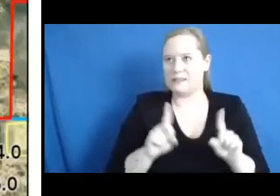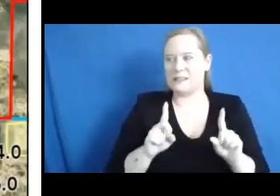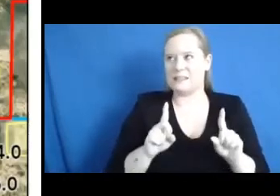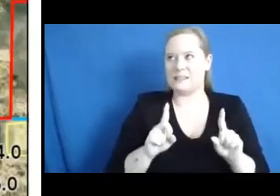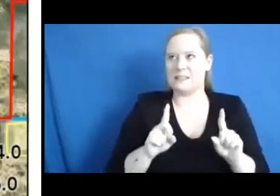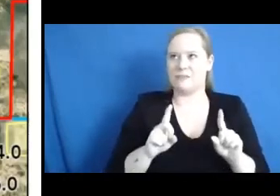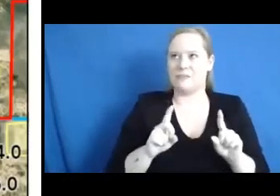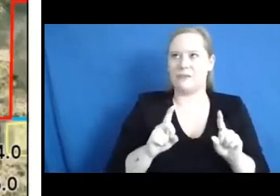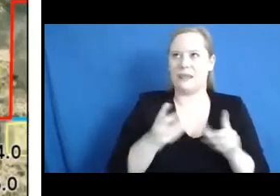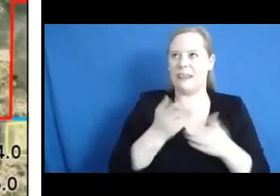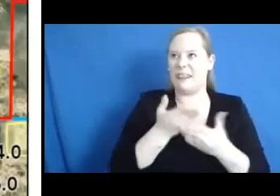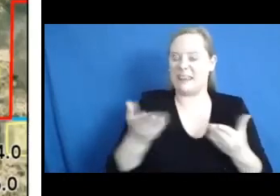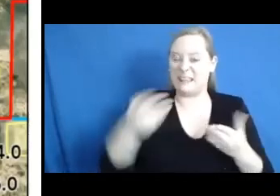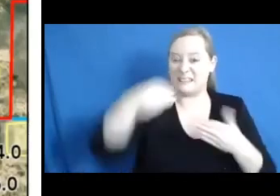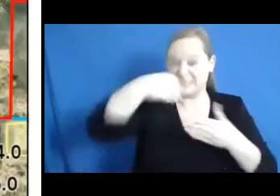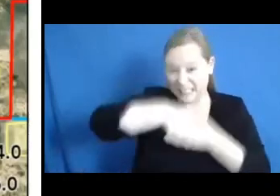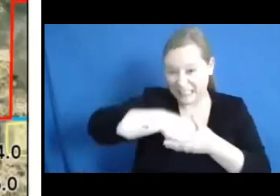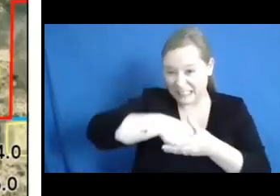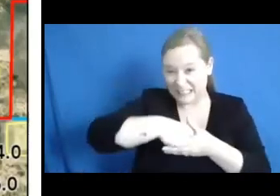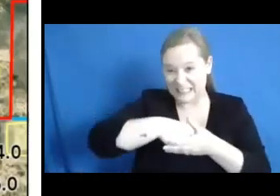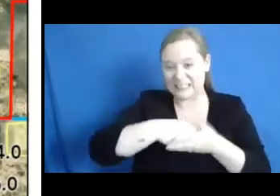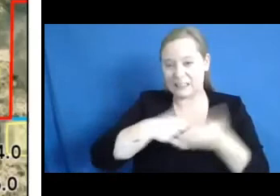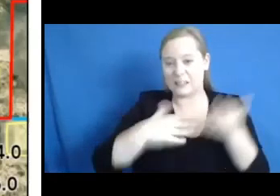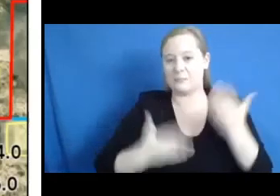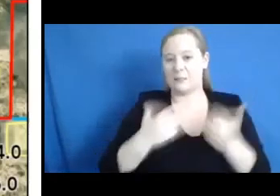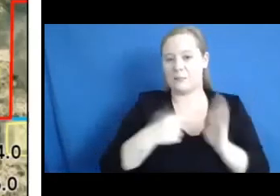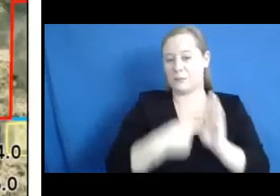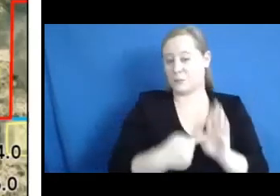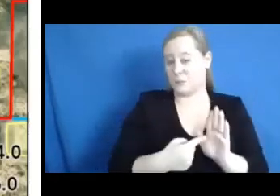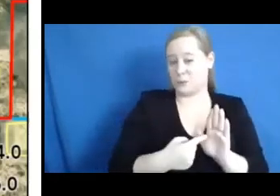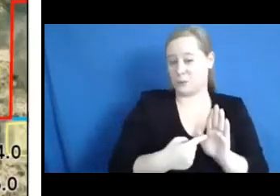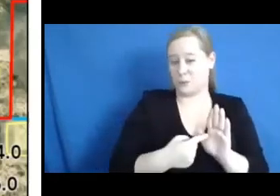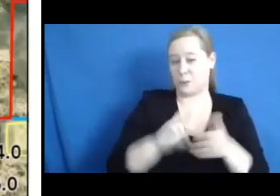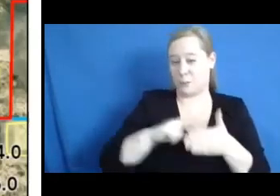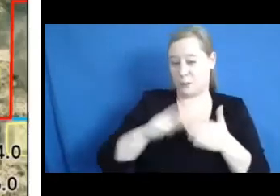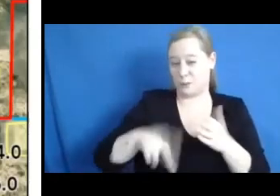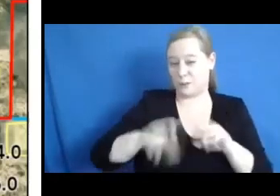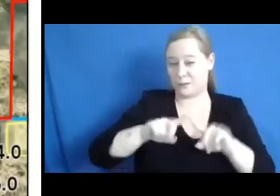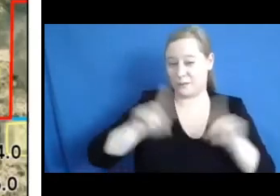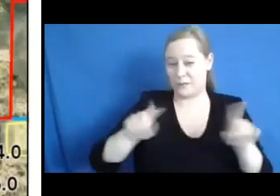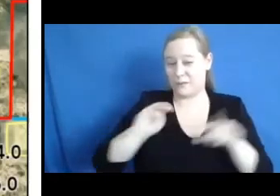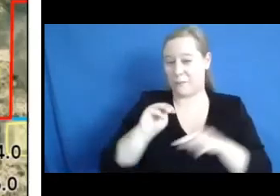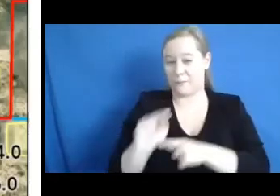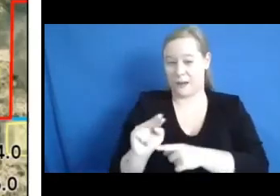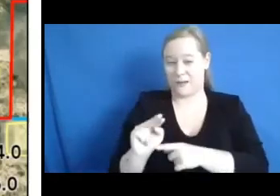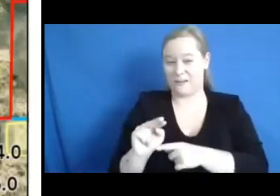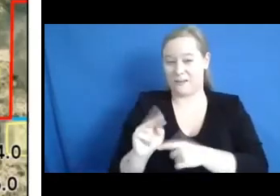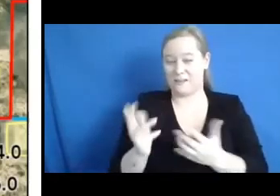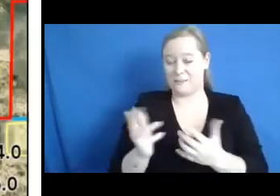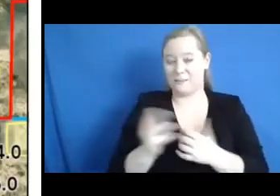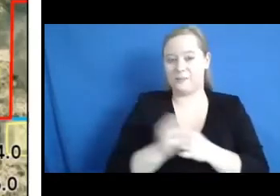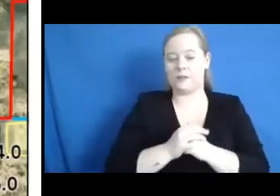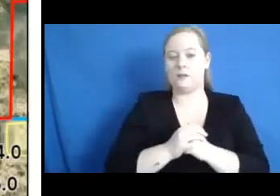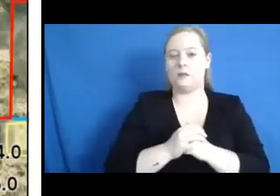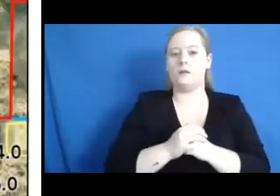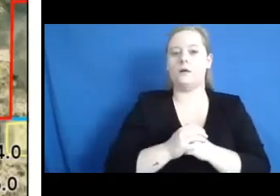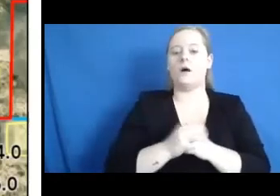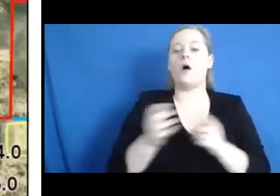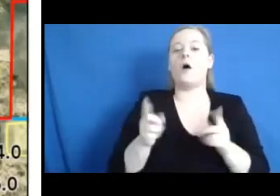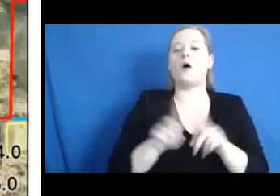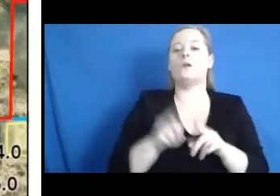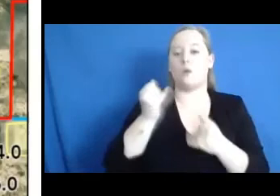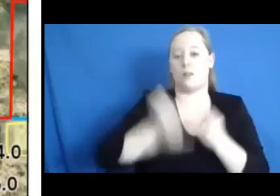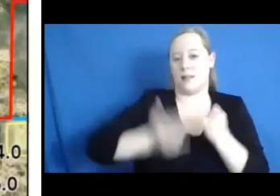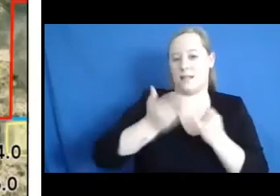material in these areas that are driving differences, the differences that we see in the manganese data? One final thing I'll point out too is